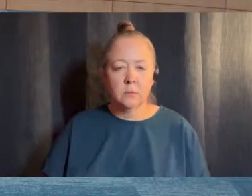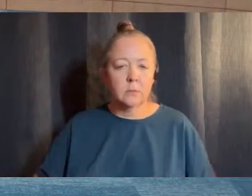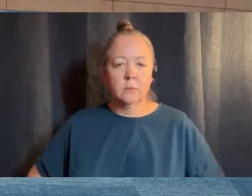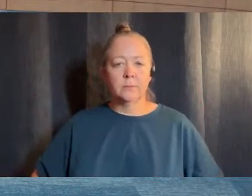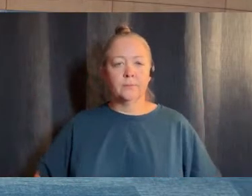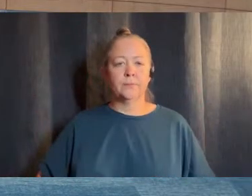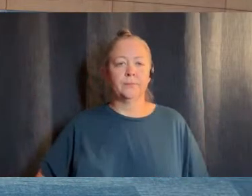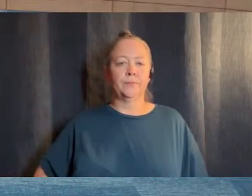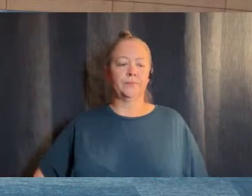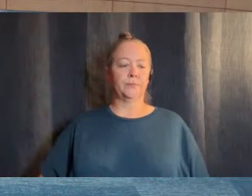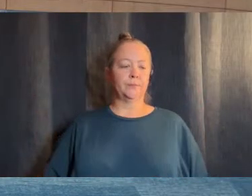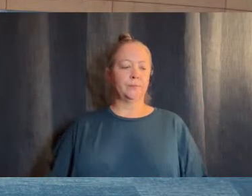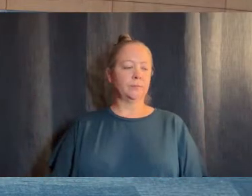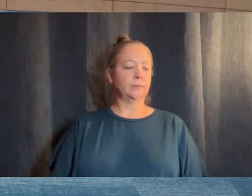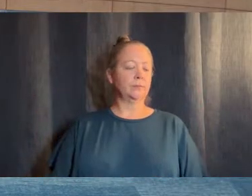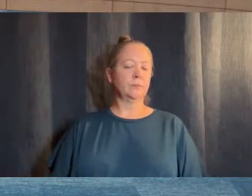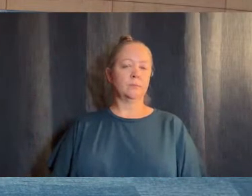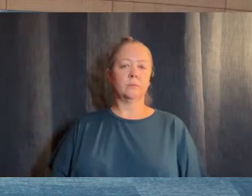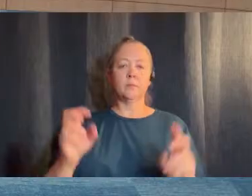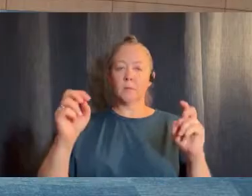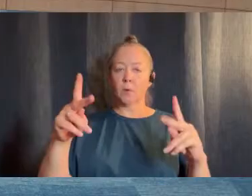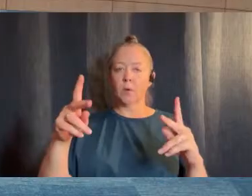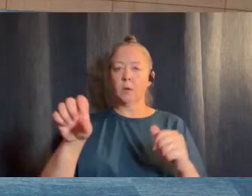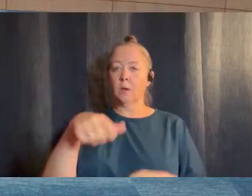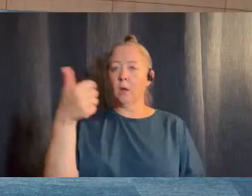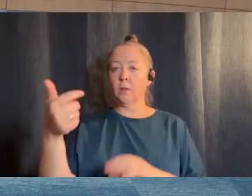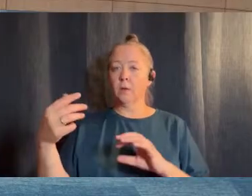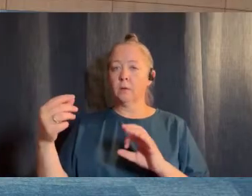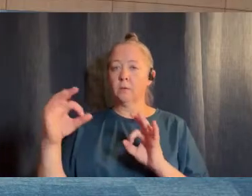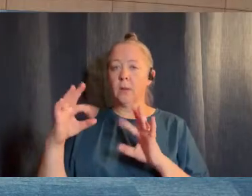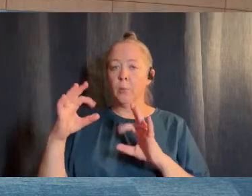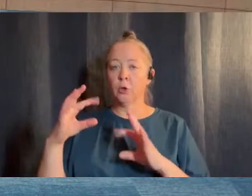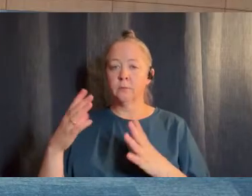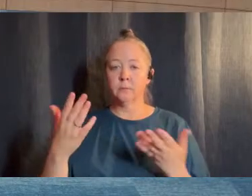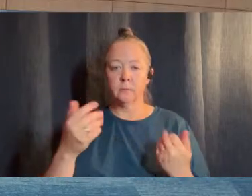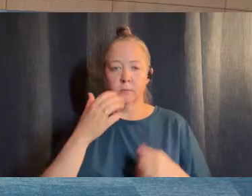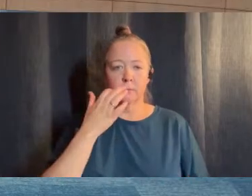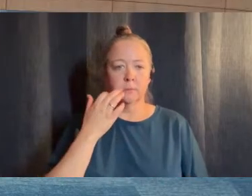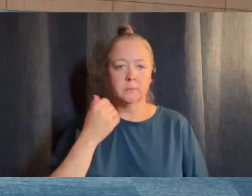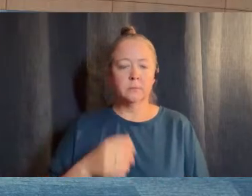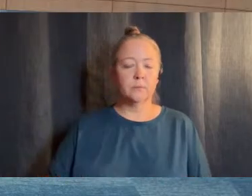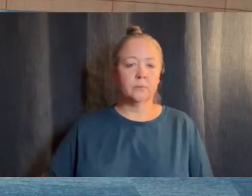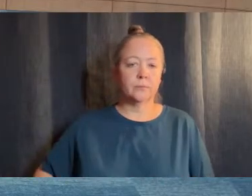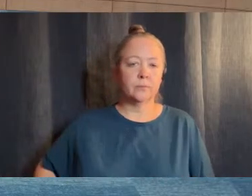Any other resident input? Ms. Barbara? Yes, come on up.